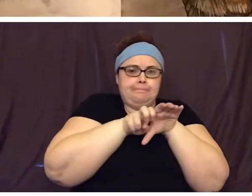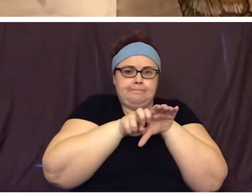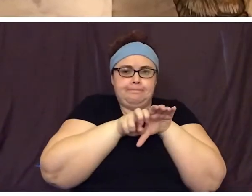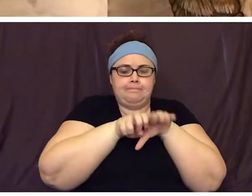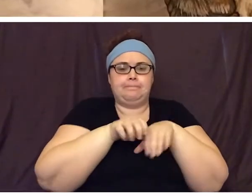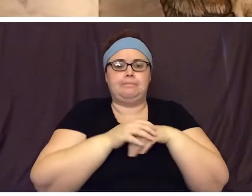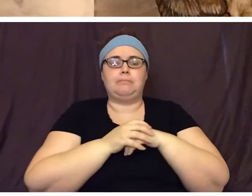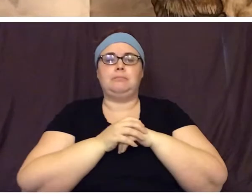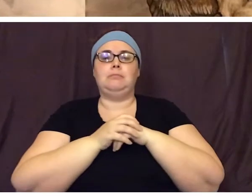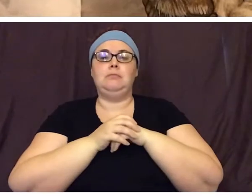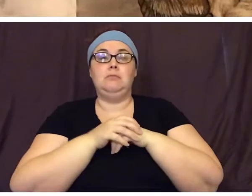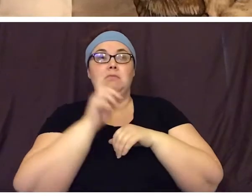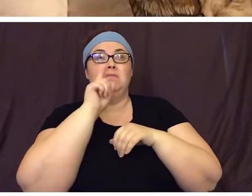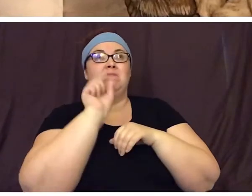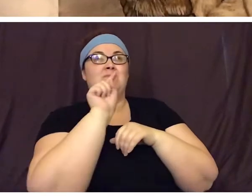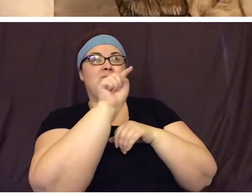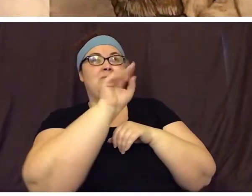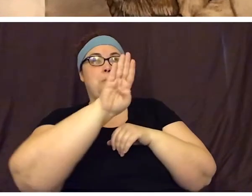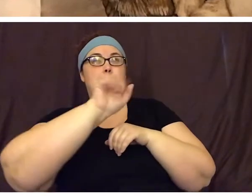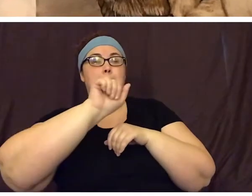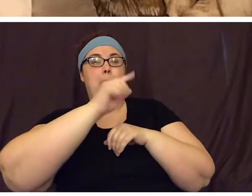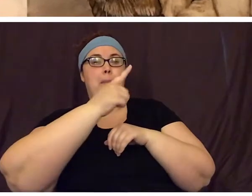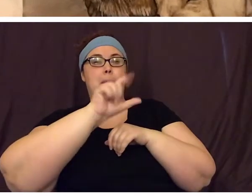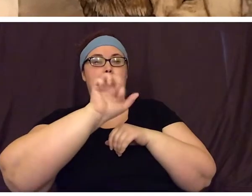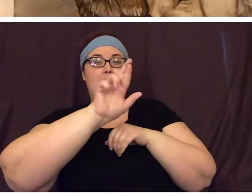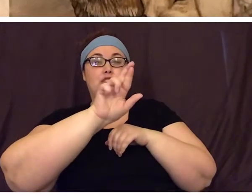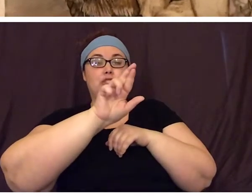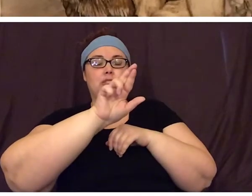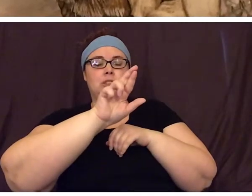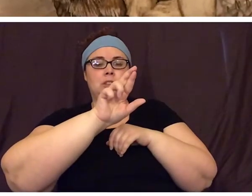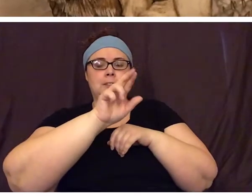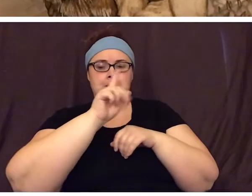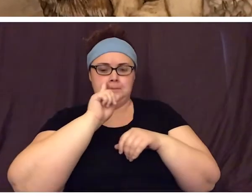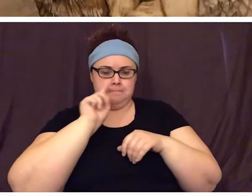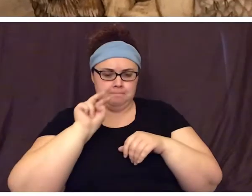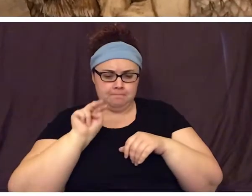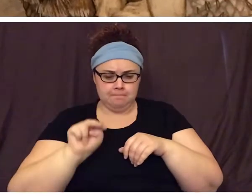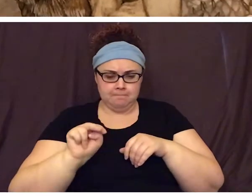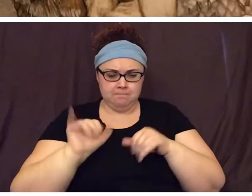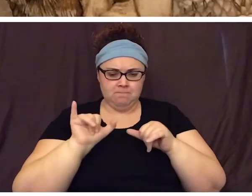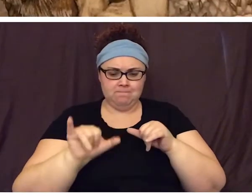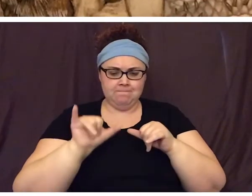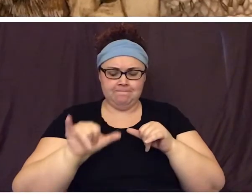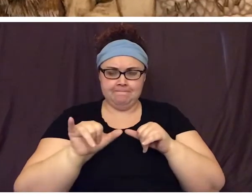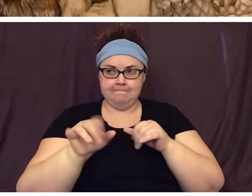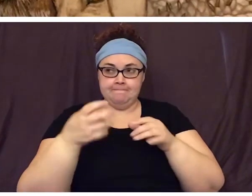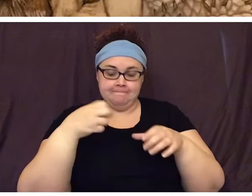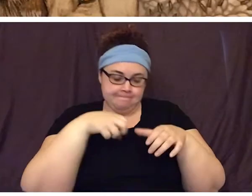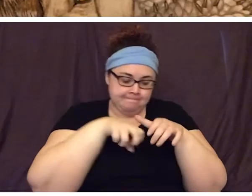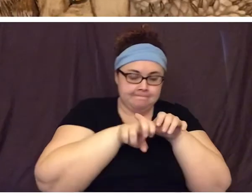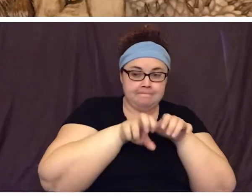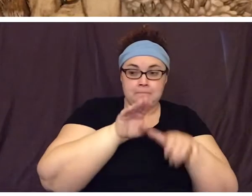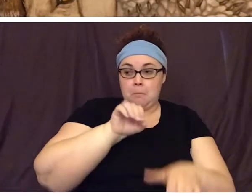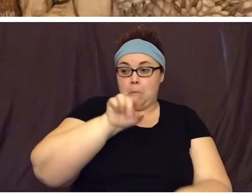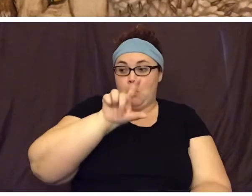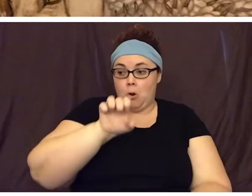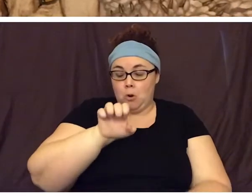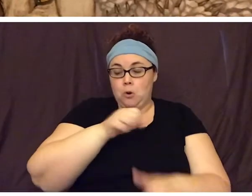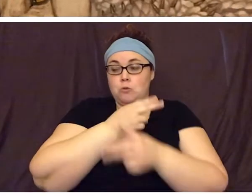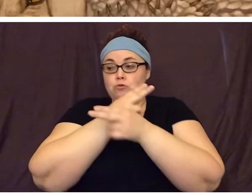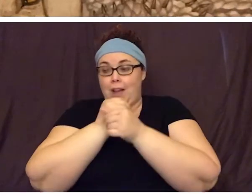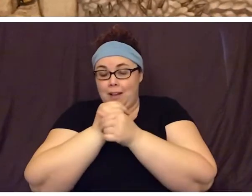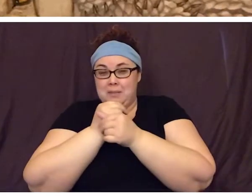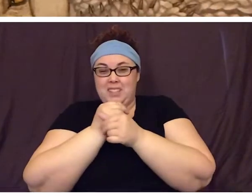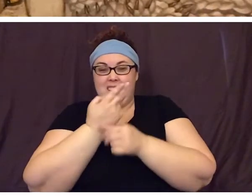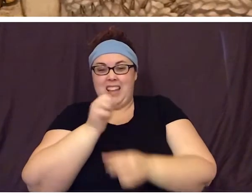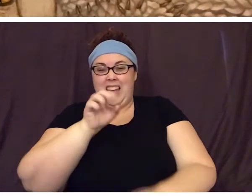Up through the snow appeared a badger. He eyed the mitten and began to climb in. The mole, the rabbit, the